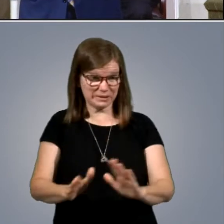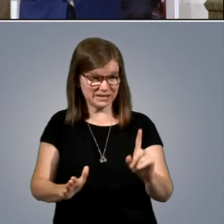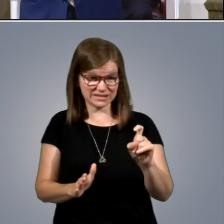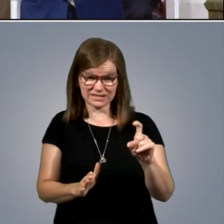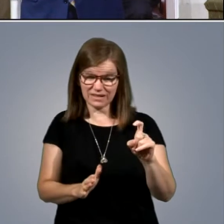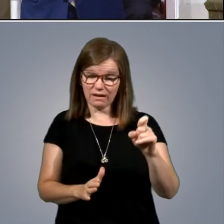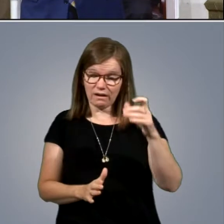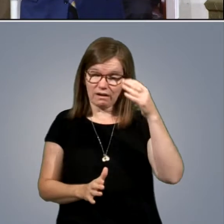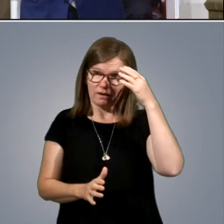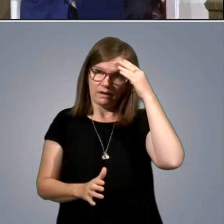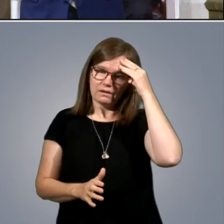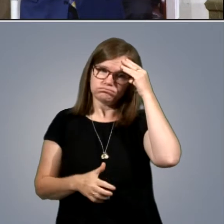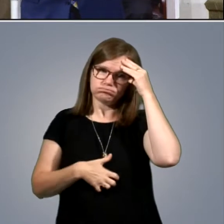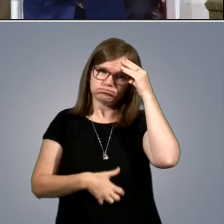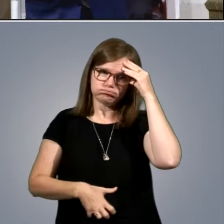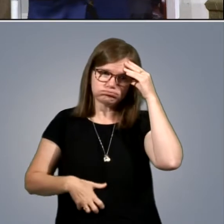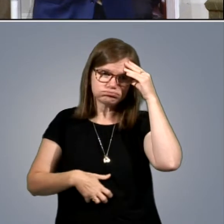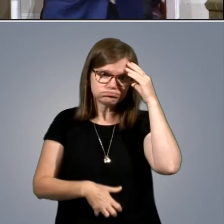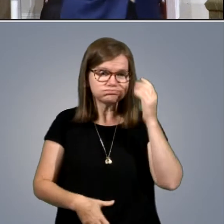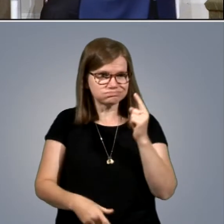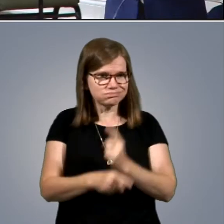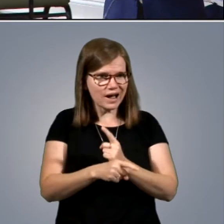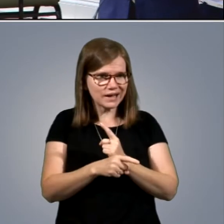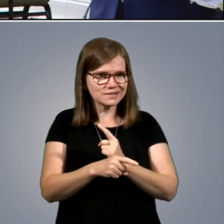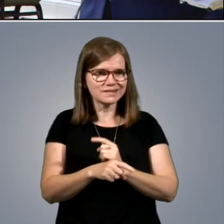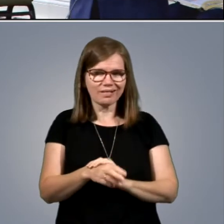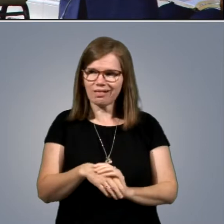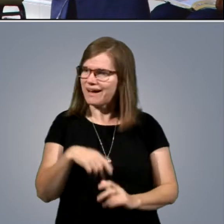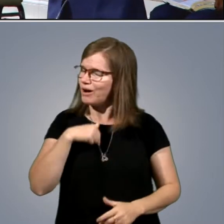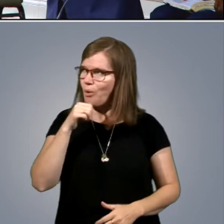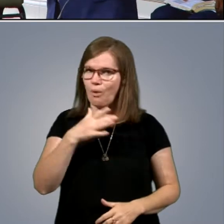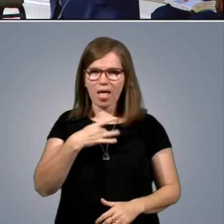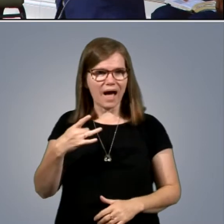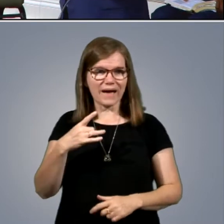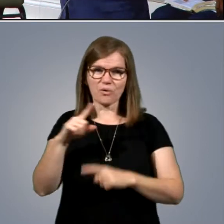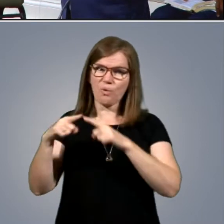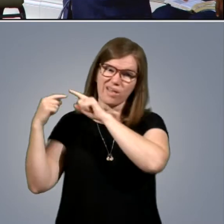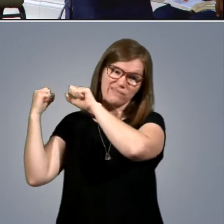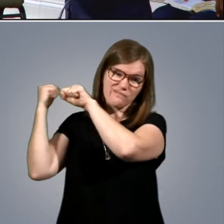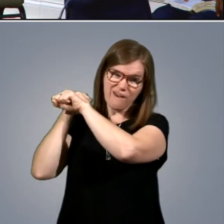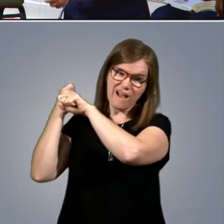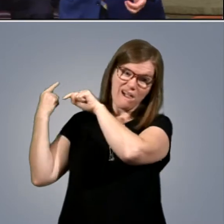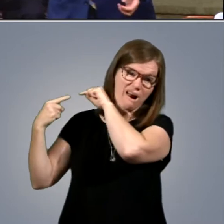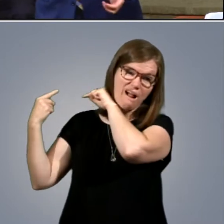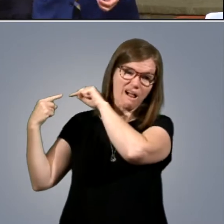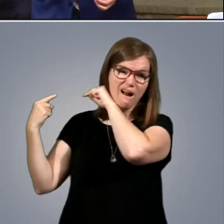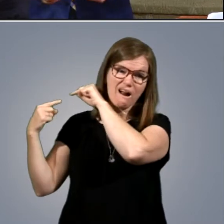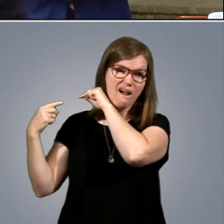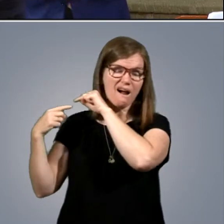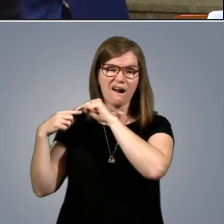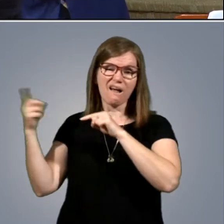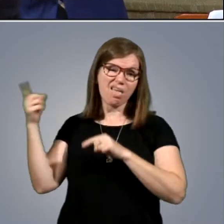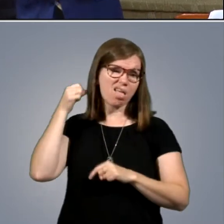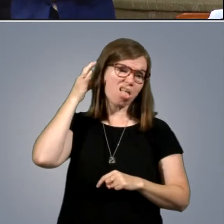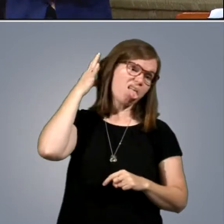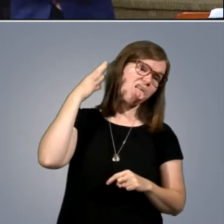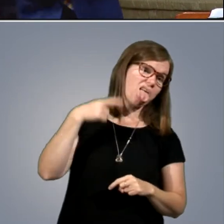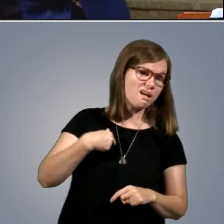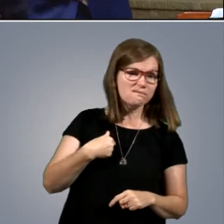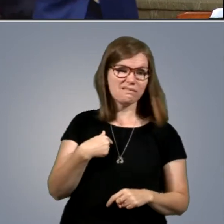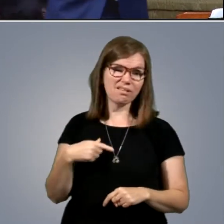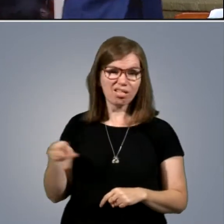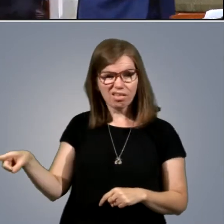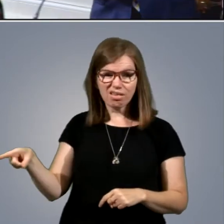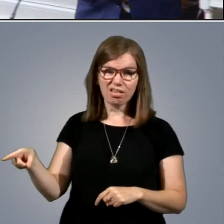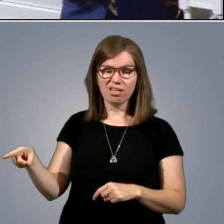Oh, it's miserable, isn't it? I don't like it when there's fighting in Oregon. He flipped me out of the ear, you know.